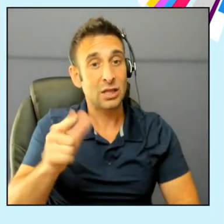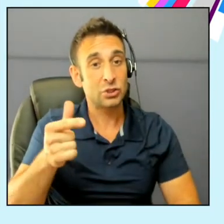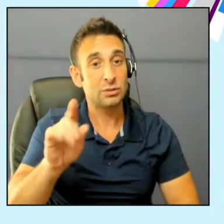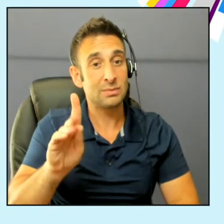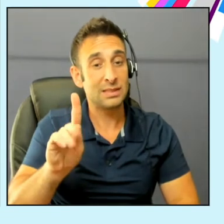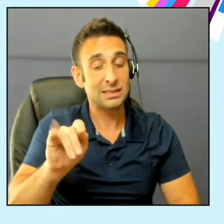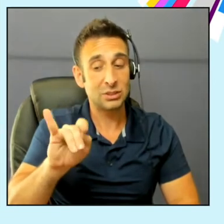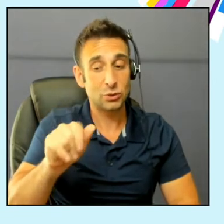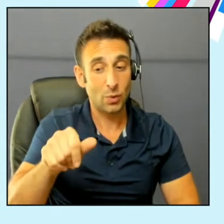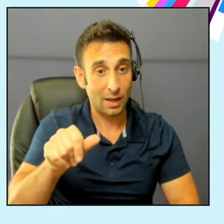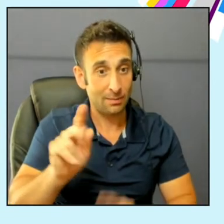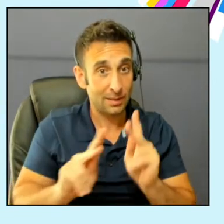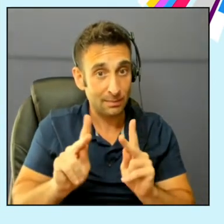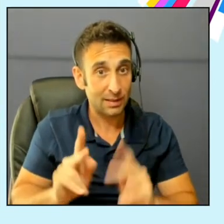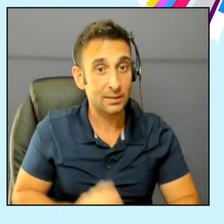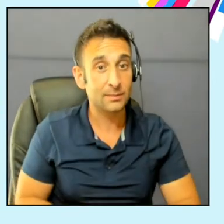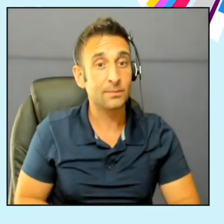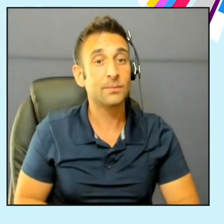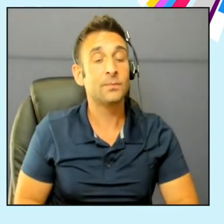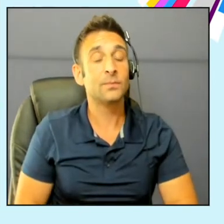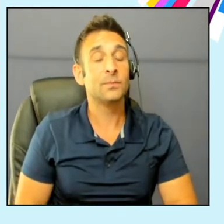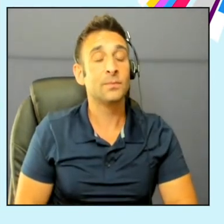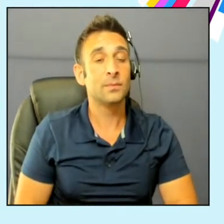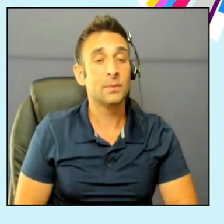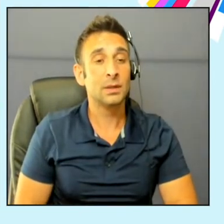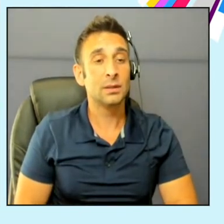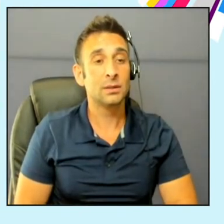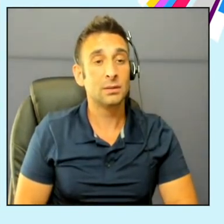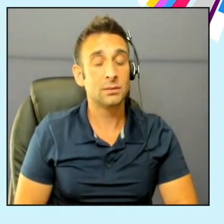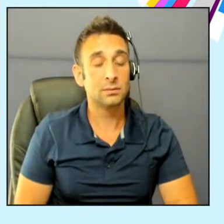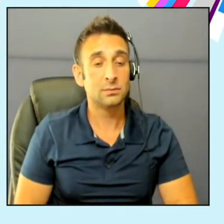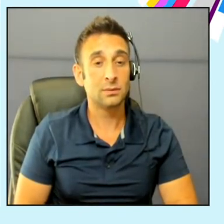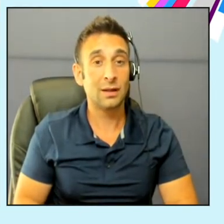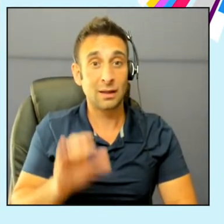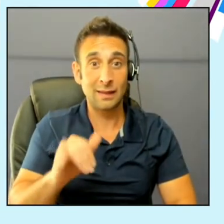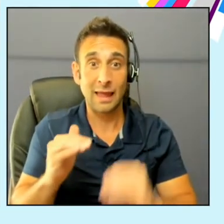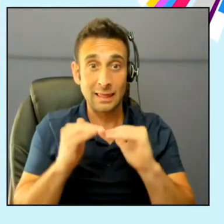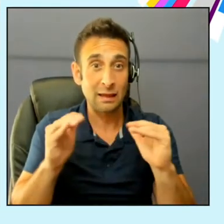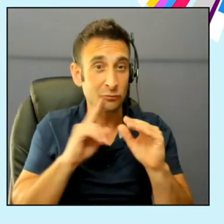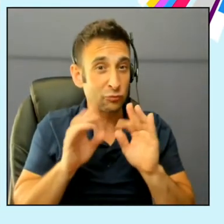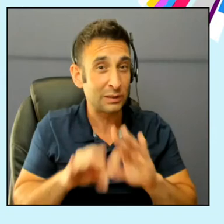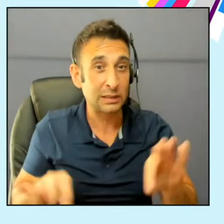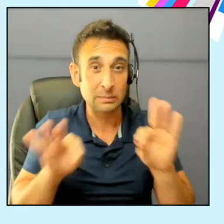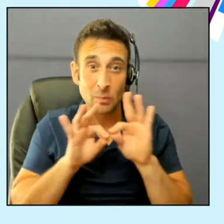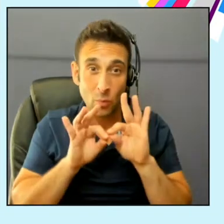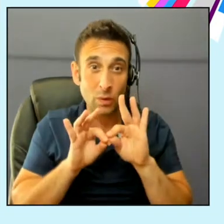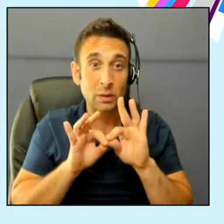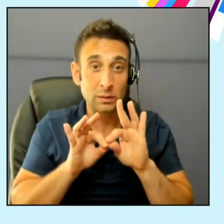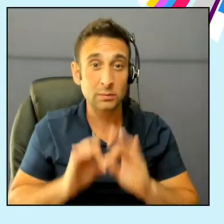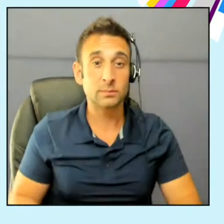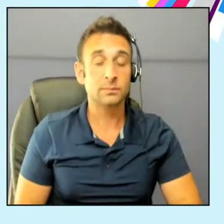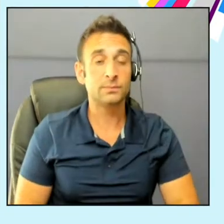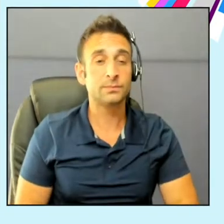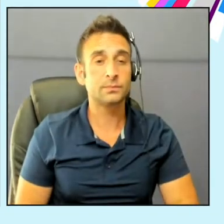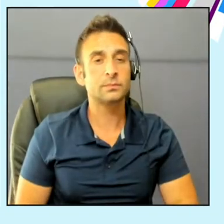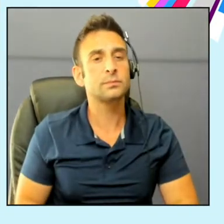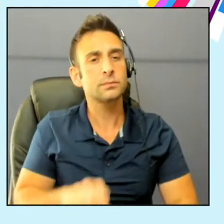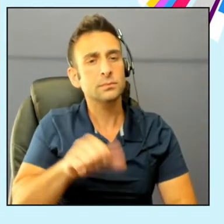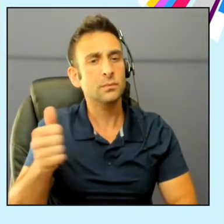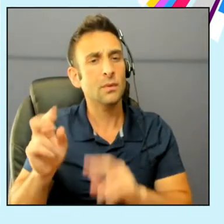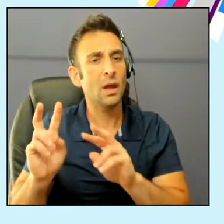on LGBTIQ plus people. So at that level, it's very, very important. And then we have other issues when it comes